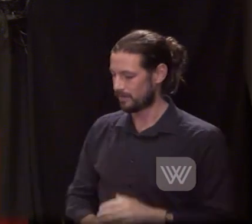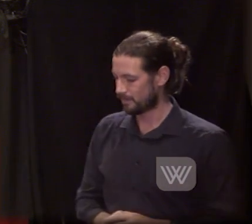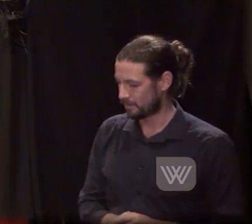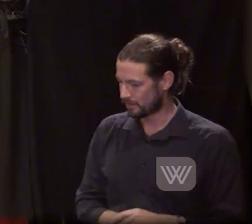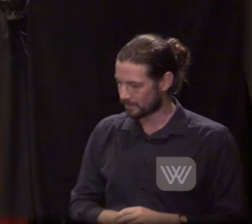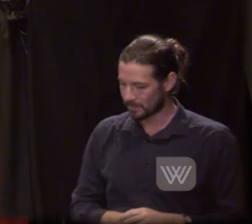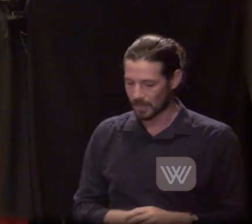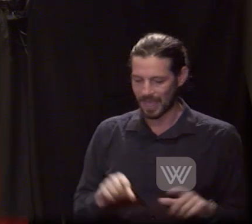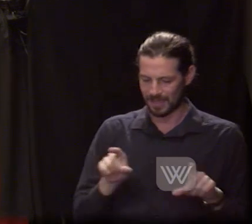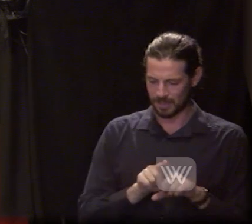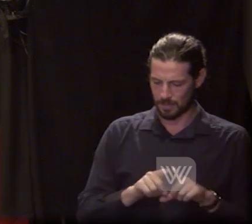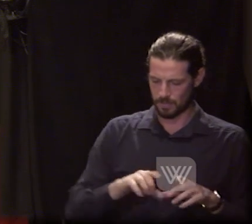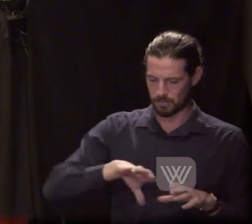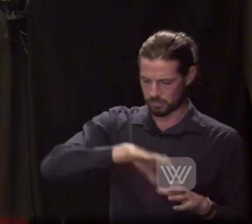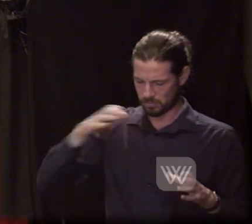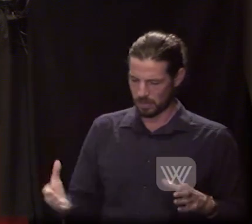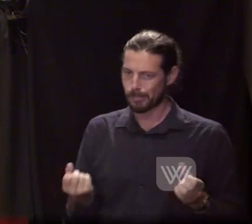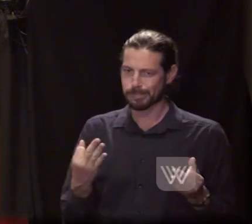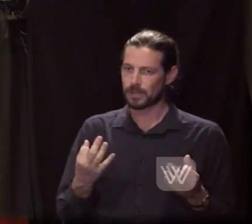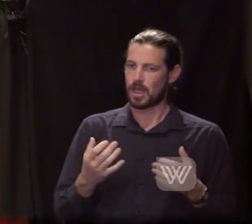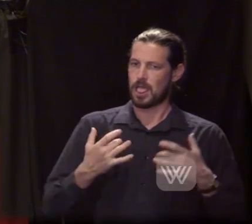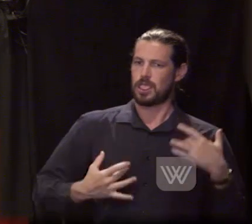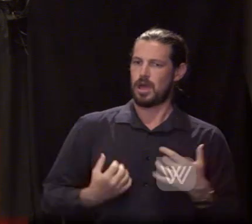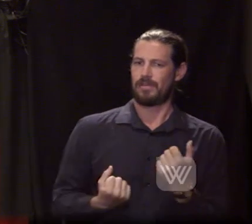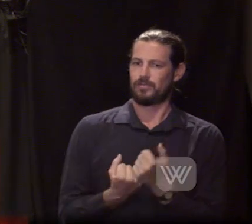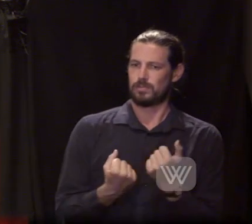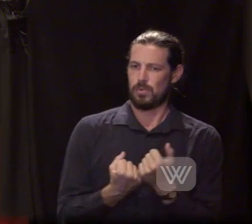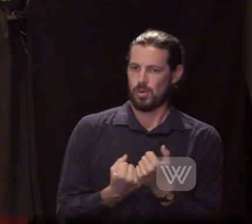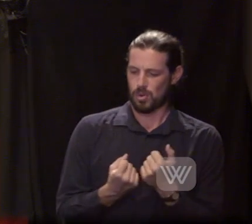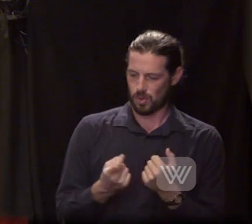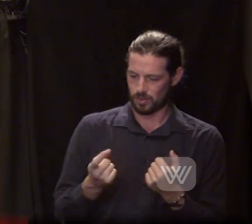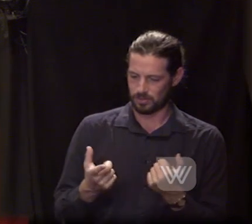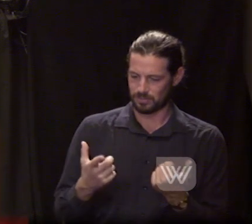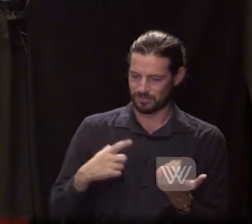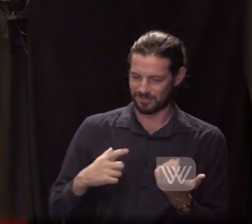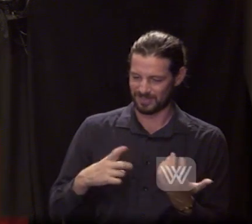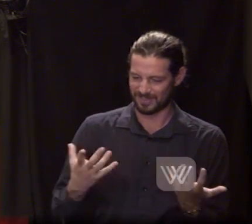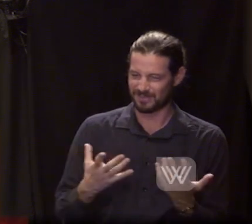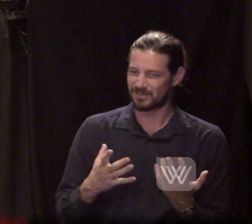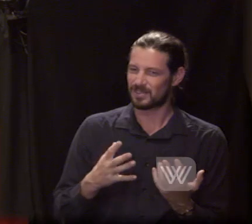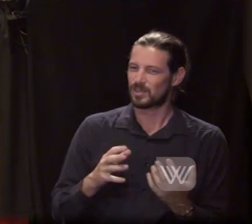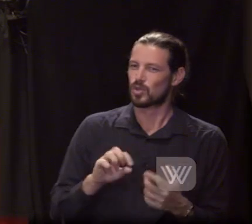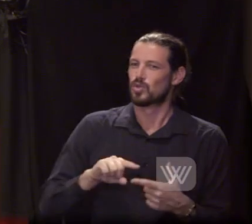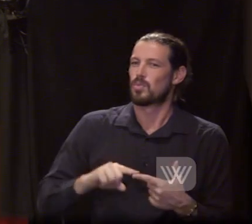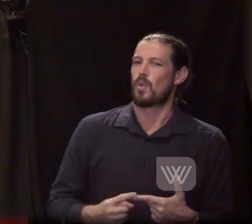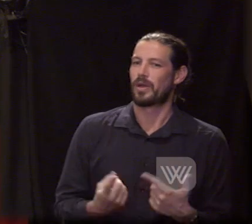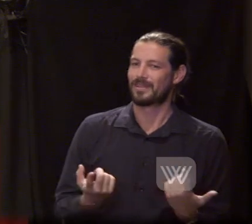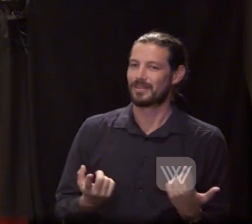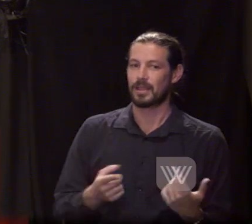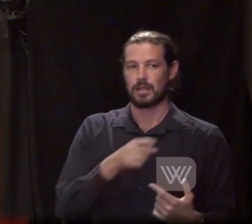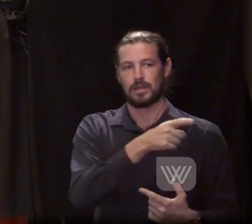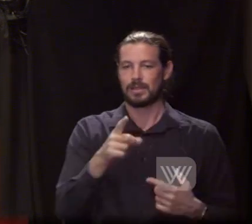all the different pieces together until it's financially, until you actually are going there. And so everybody's kind of studying all these